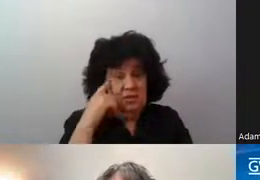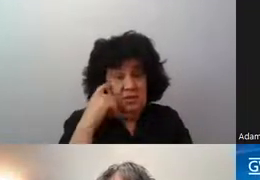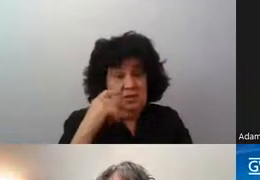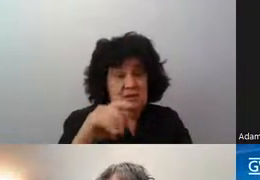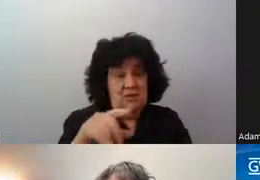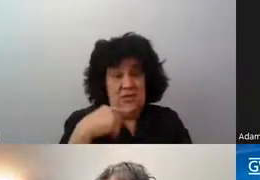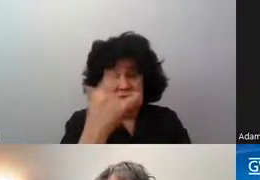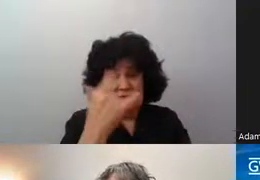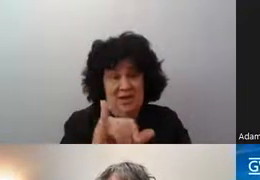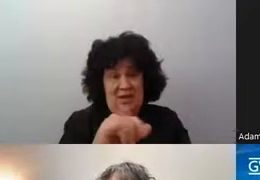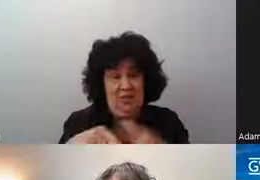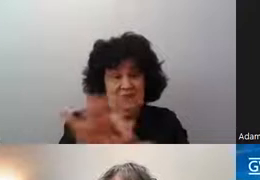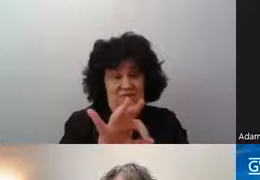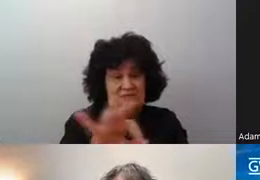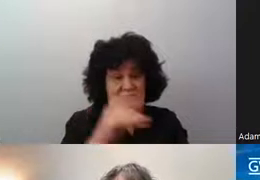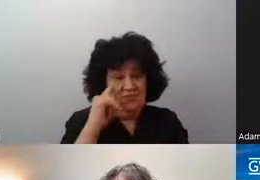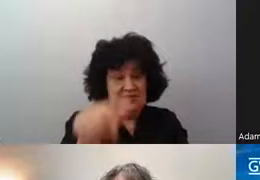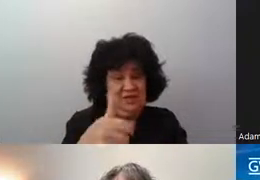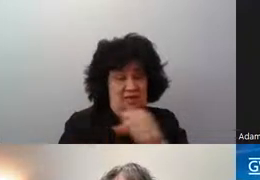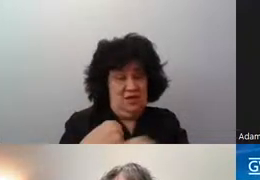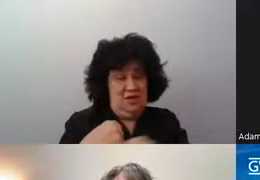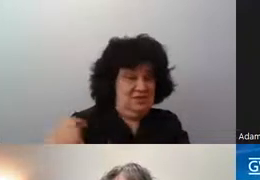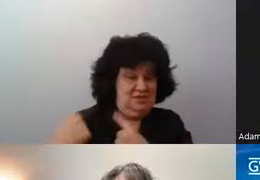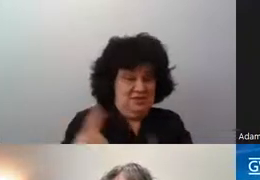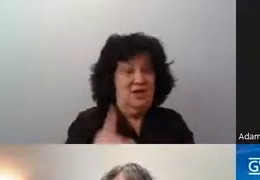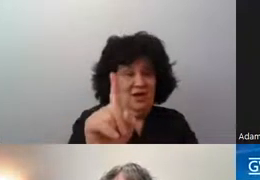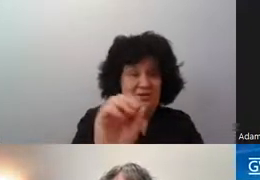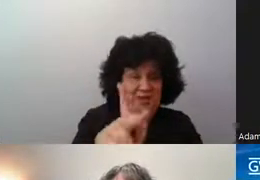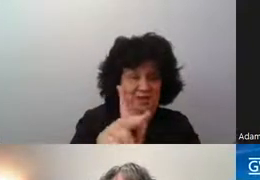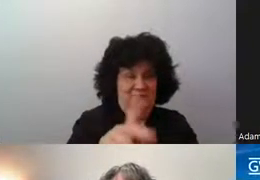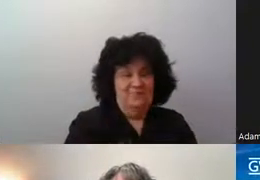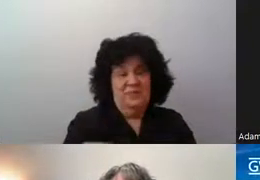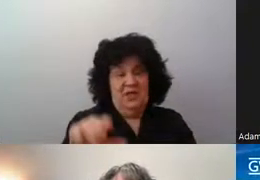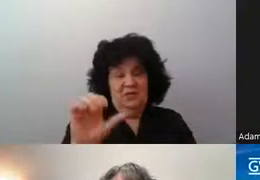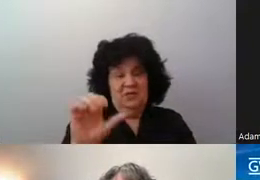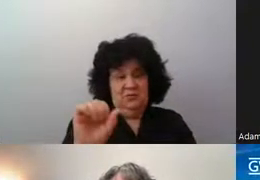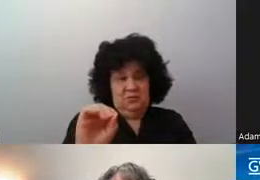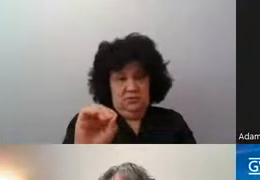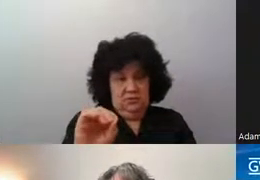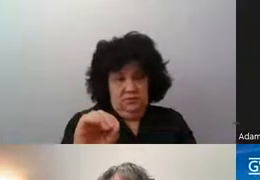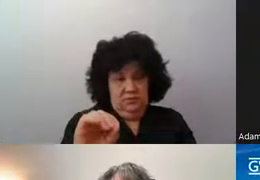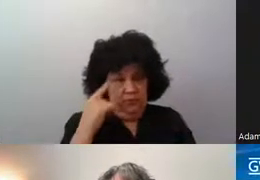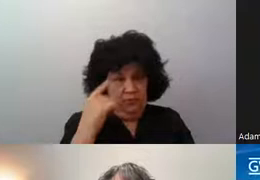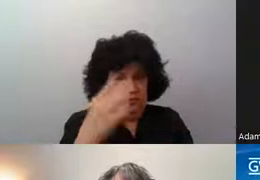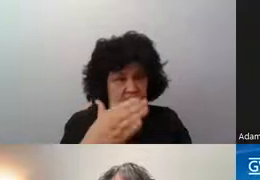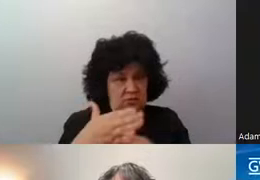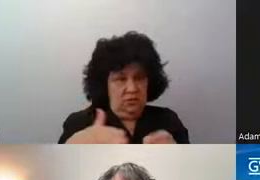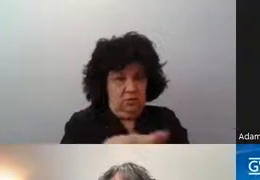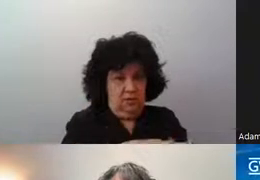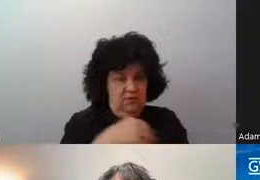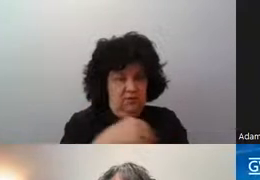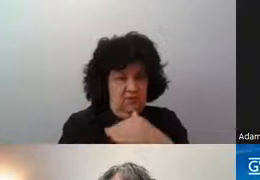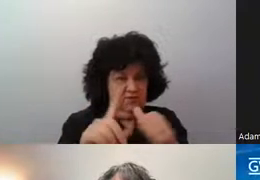10 years? Sure. Okay. So I think some of that was covered in the very first meeting. So